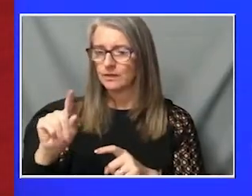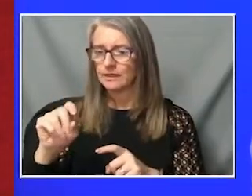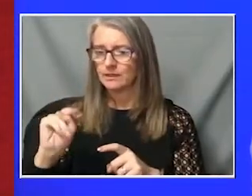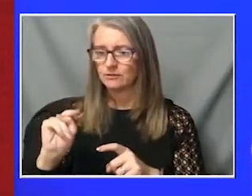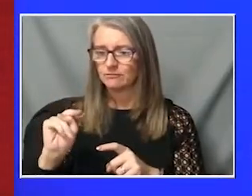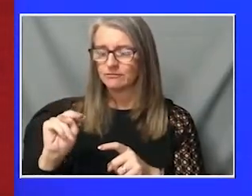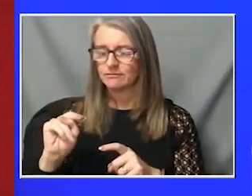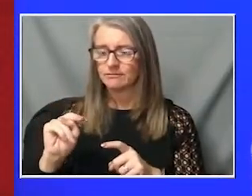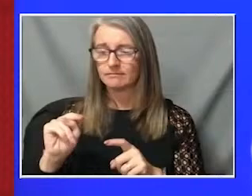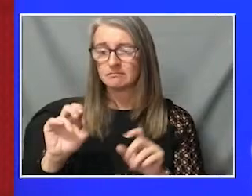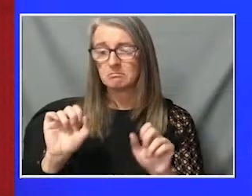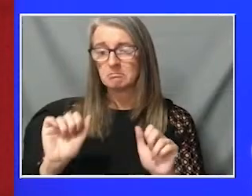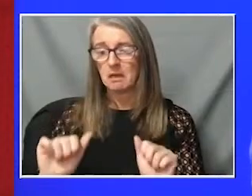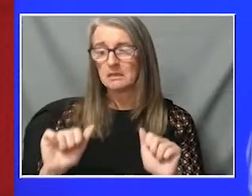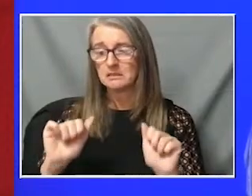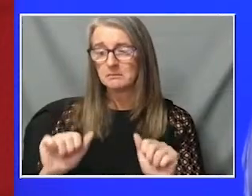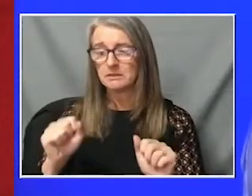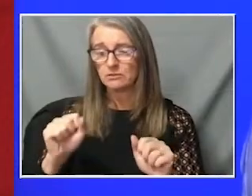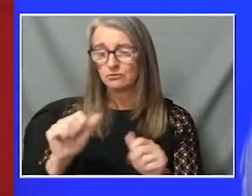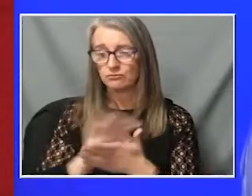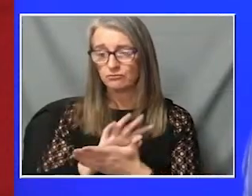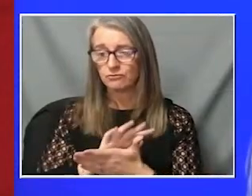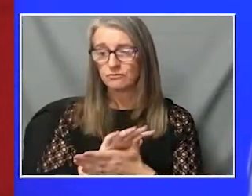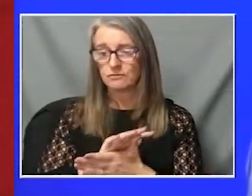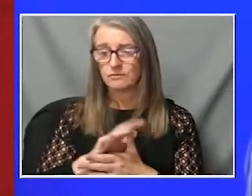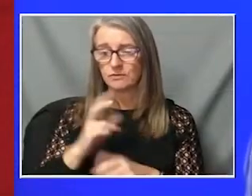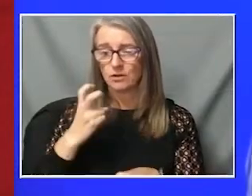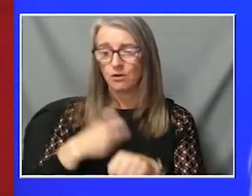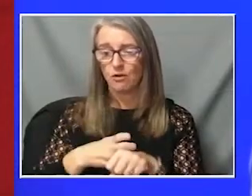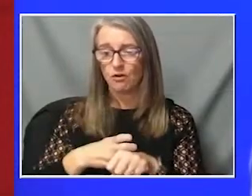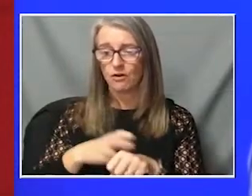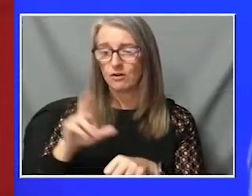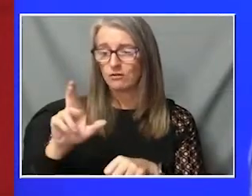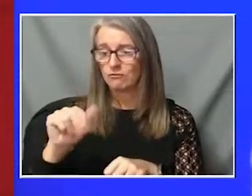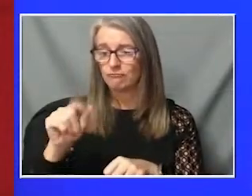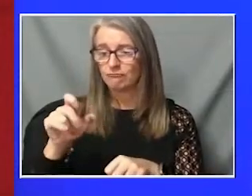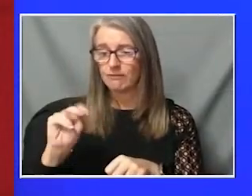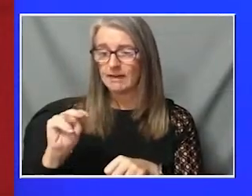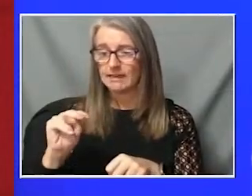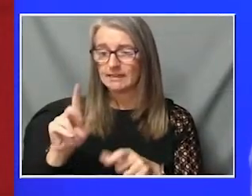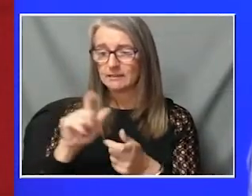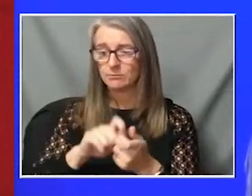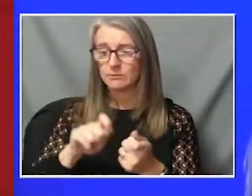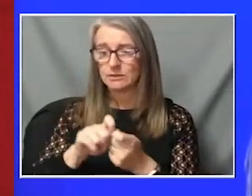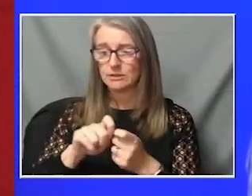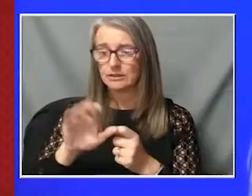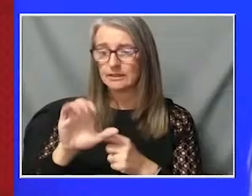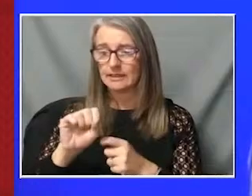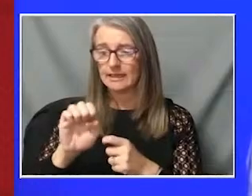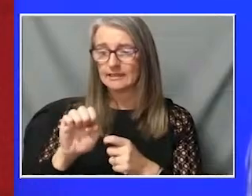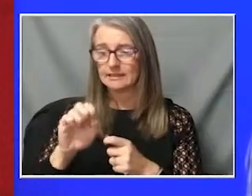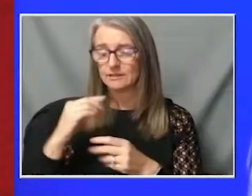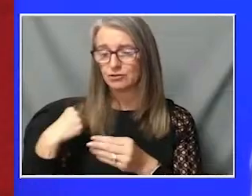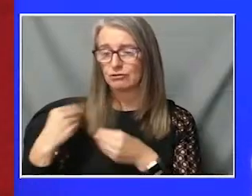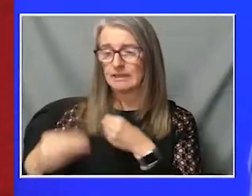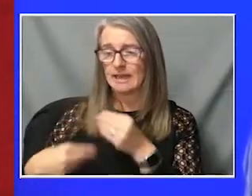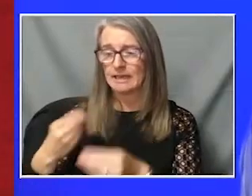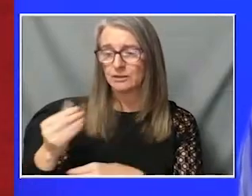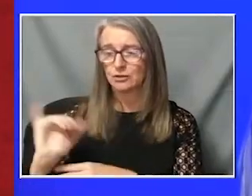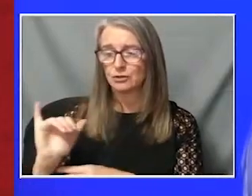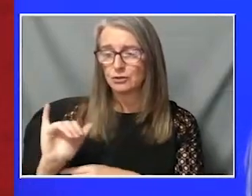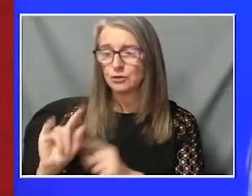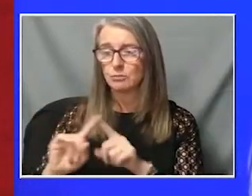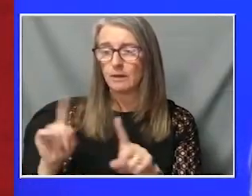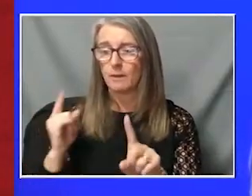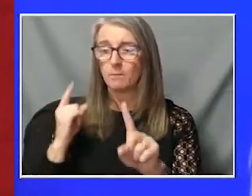a possibility. It's very hard to say, hey, radon was the cause in your particular case because of genetics and all. But the point